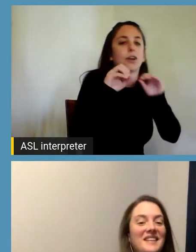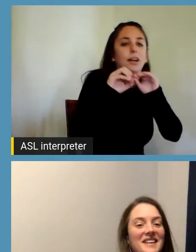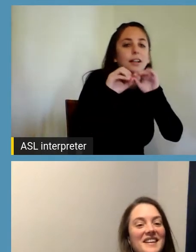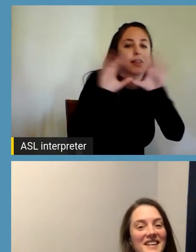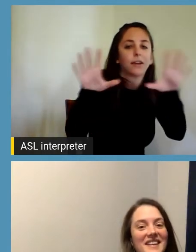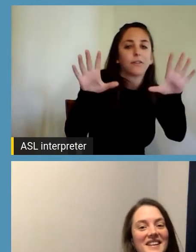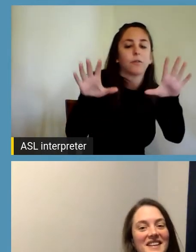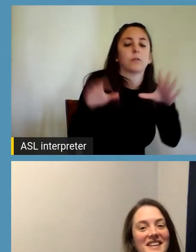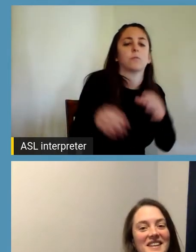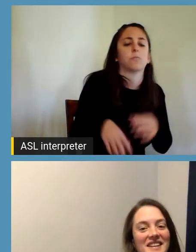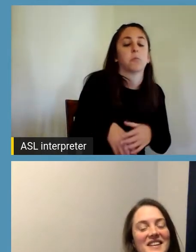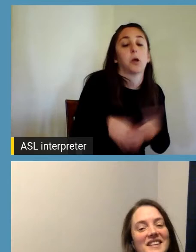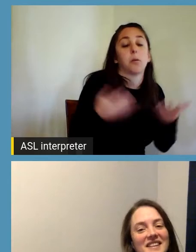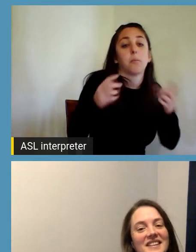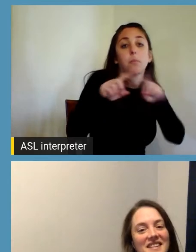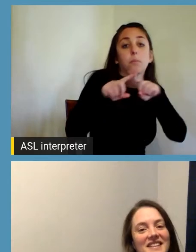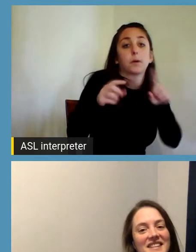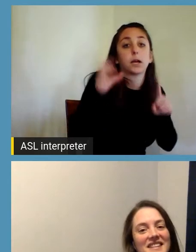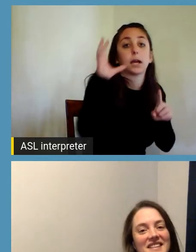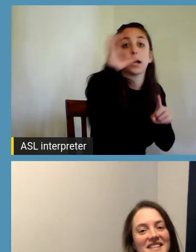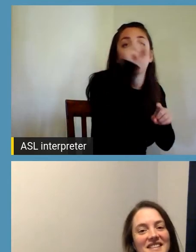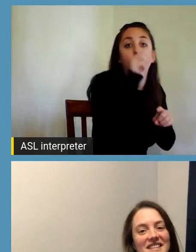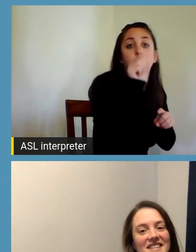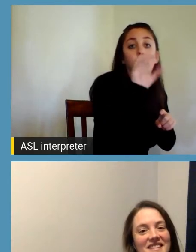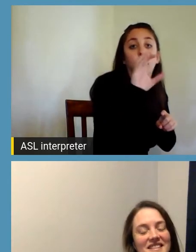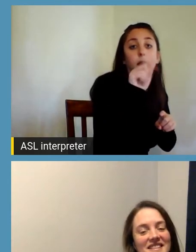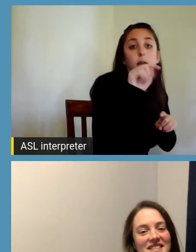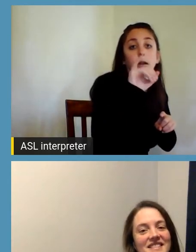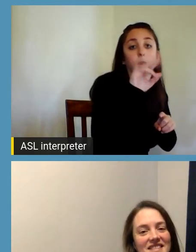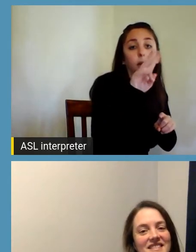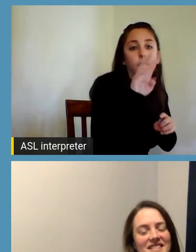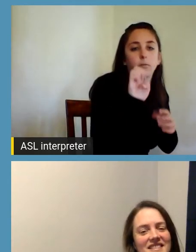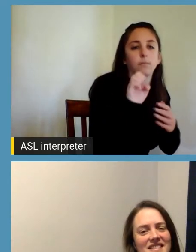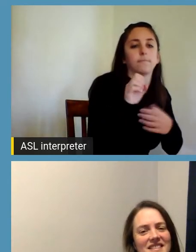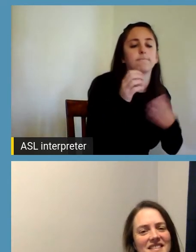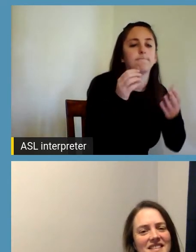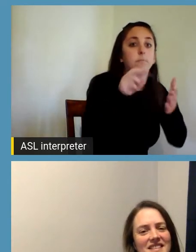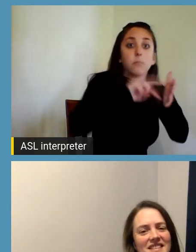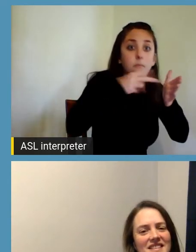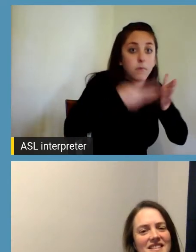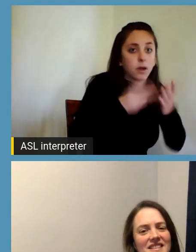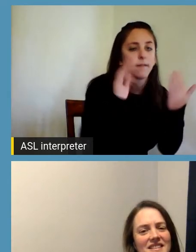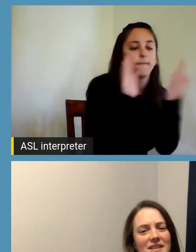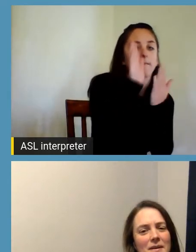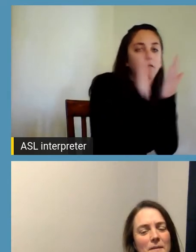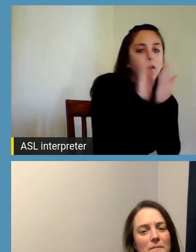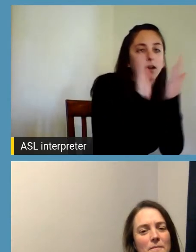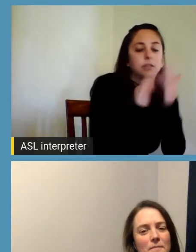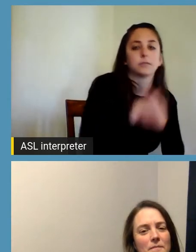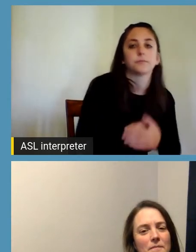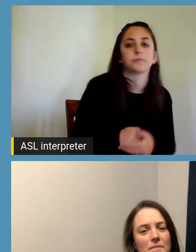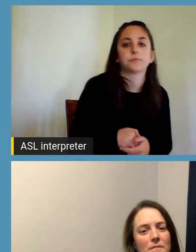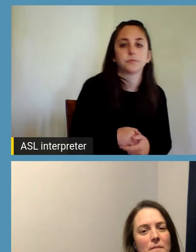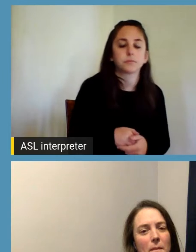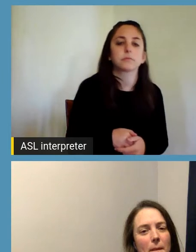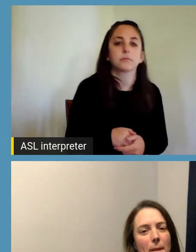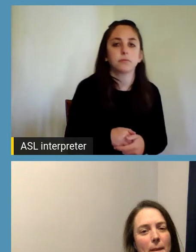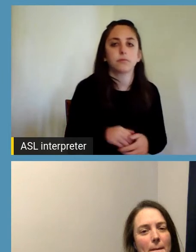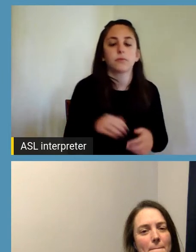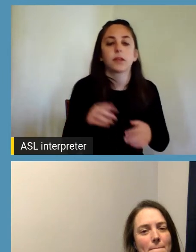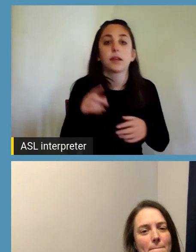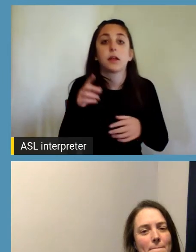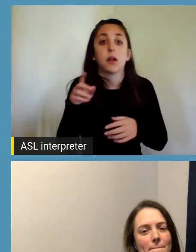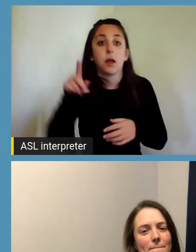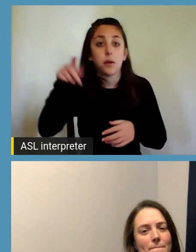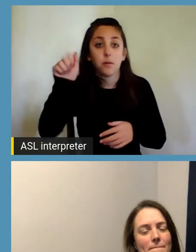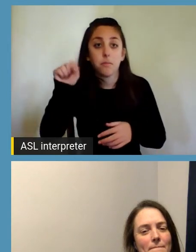that active is, you know, you're in the space itself and currently in that mode, and passive might be